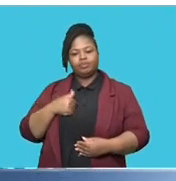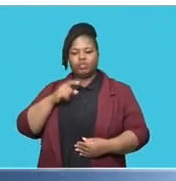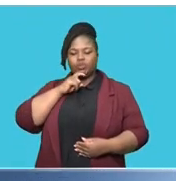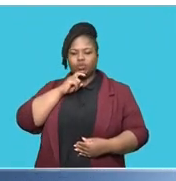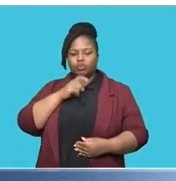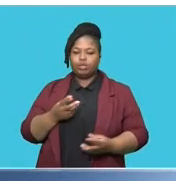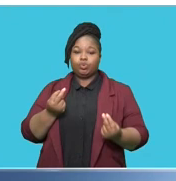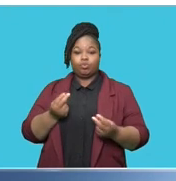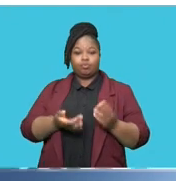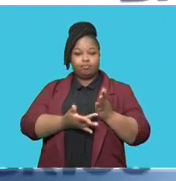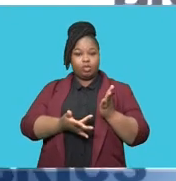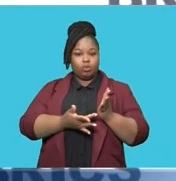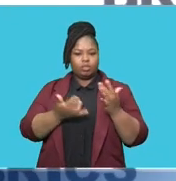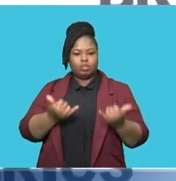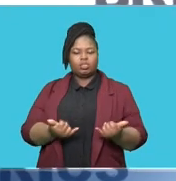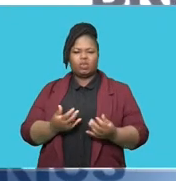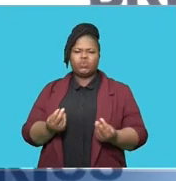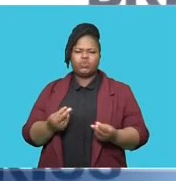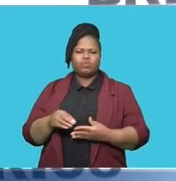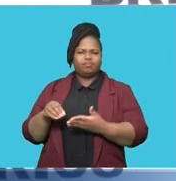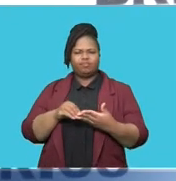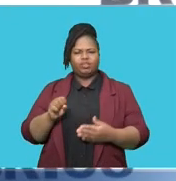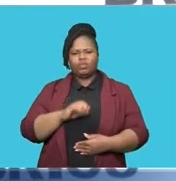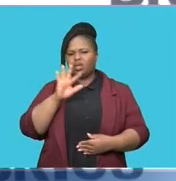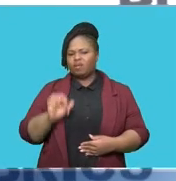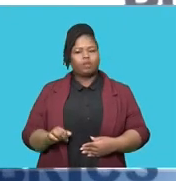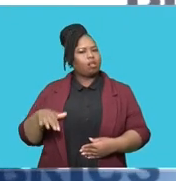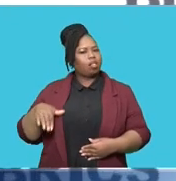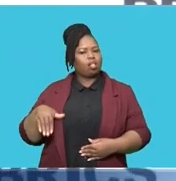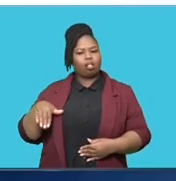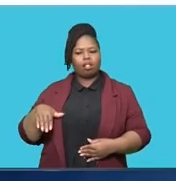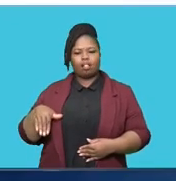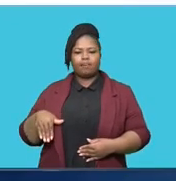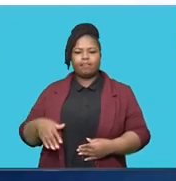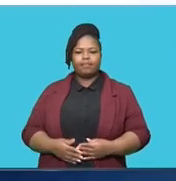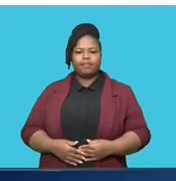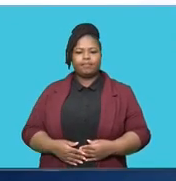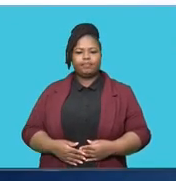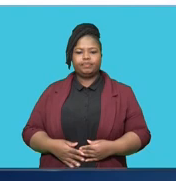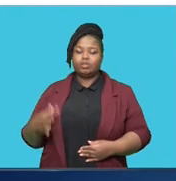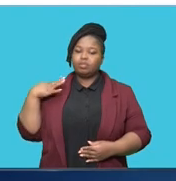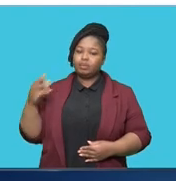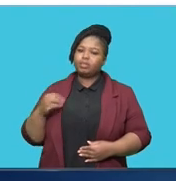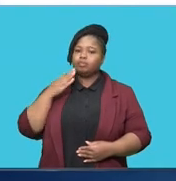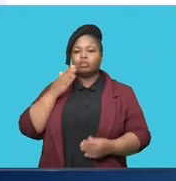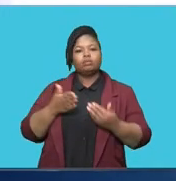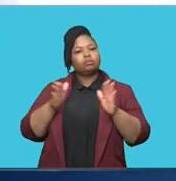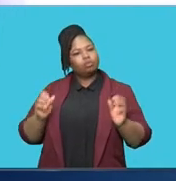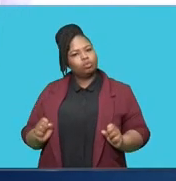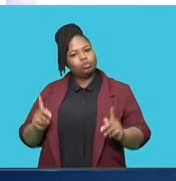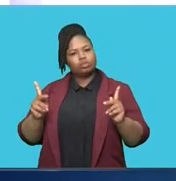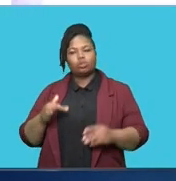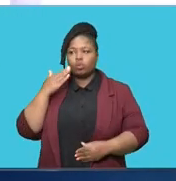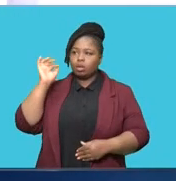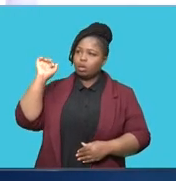newest technology, which is now new in South Africa. It has not yet been much developed. To the ministers, please open doors for us whenever we're